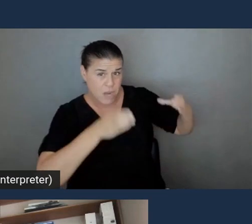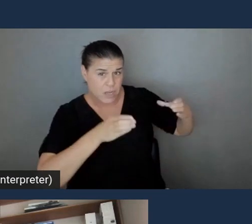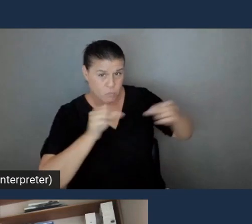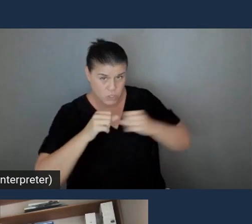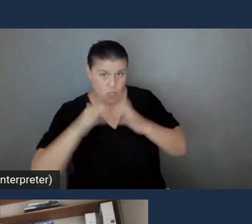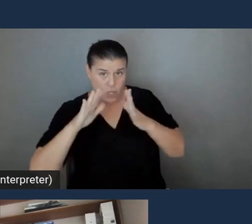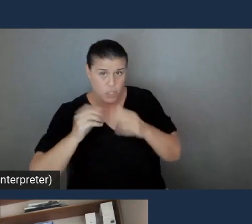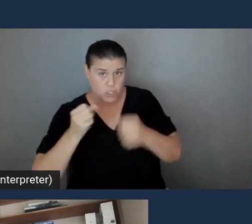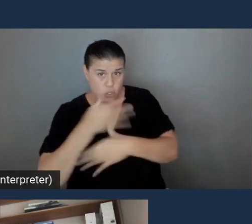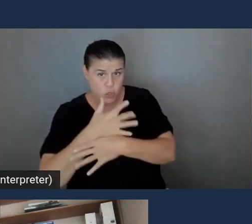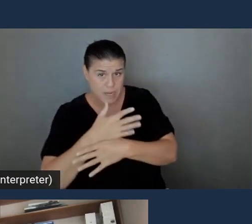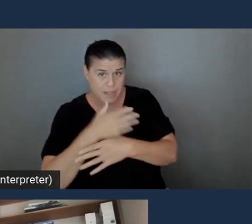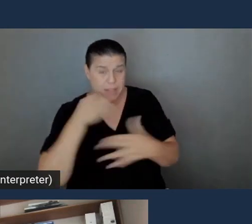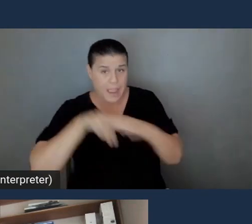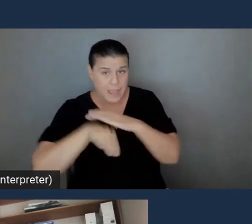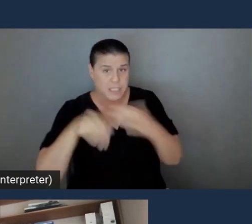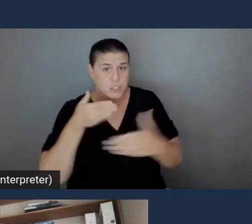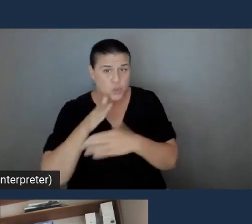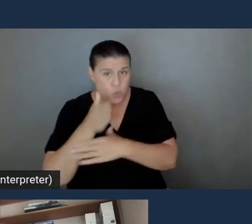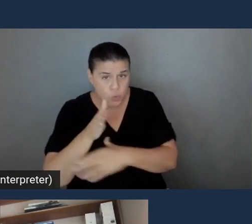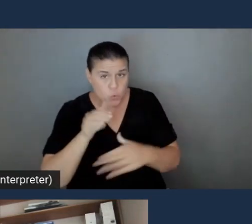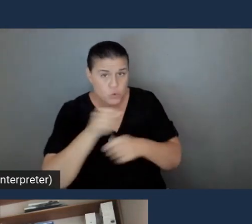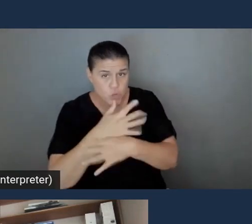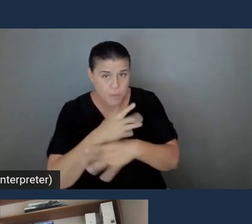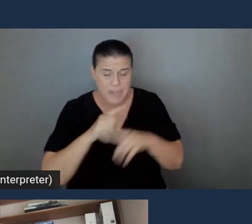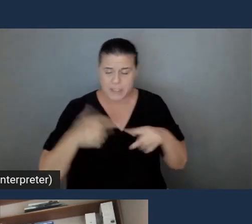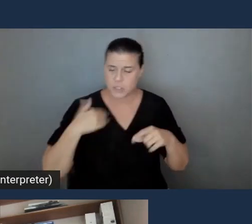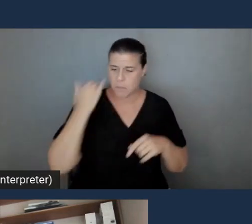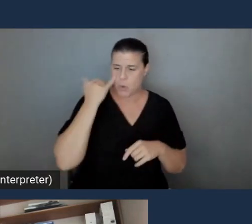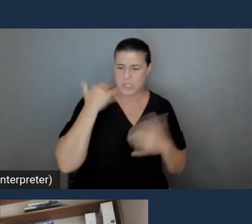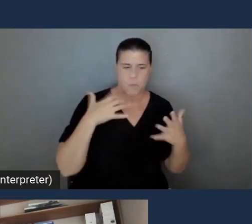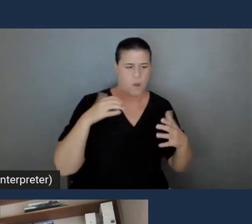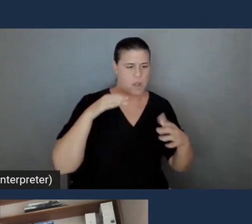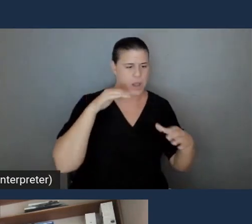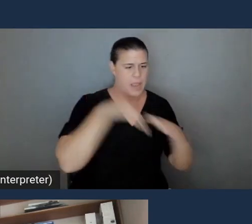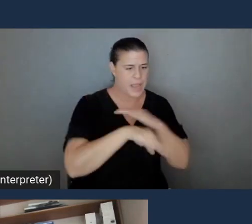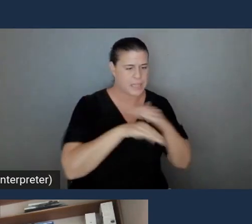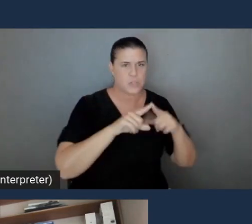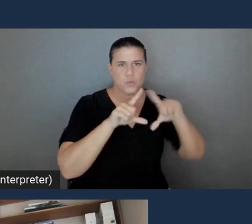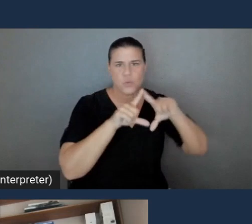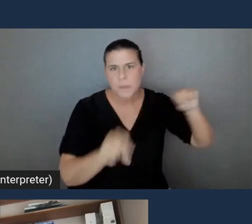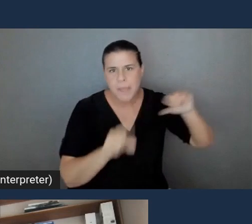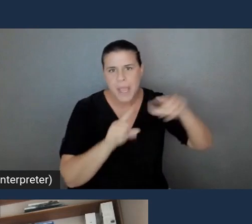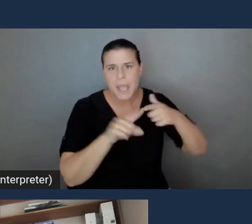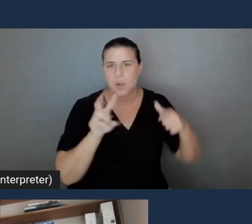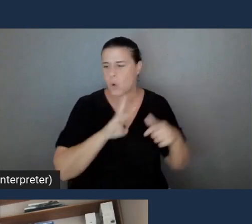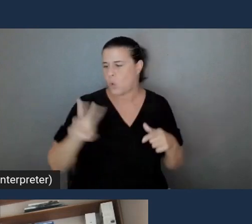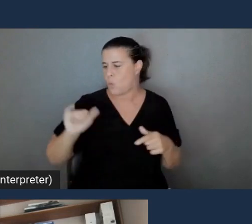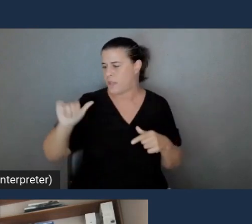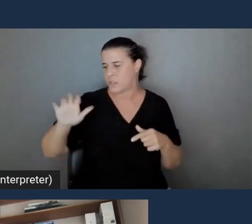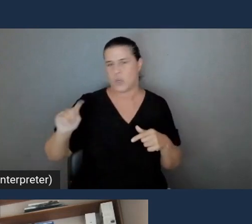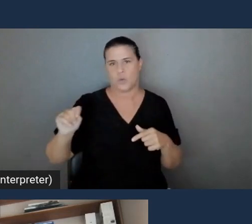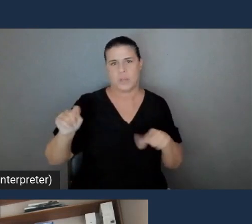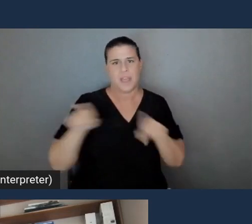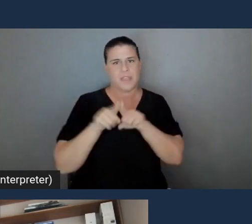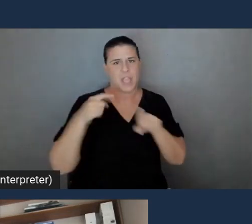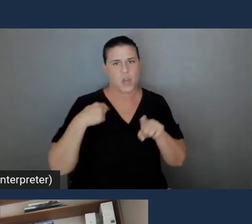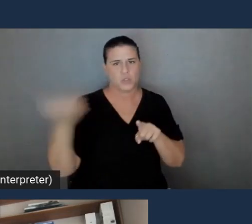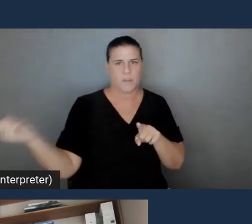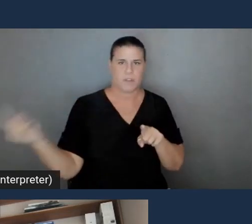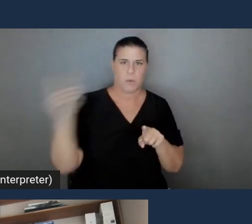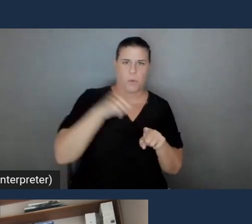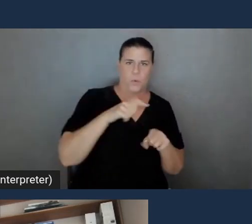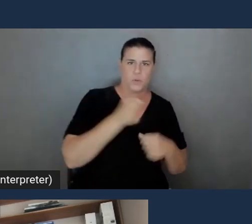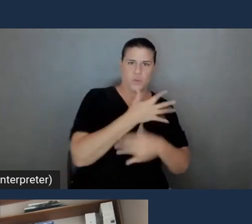They access it through Germany. If I have customers wanting to reach it from Japan or from the West Coast, they also have to come to